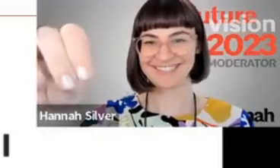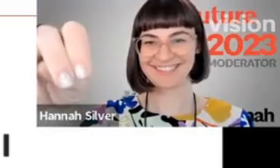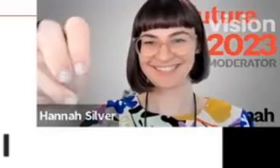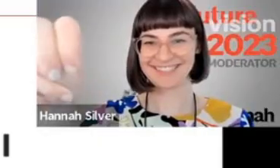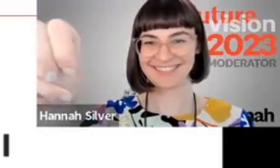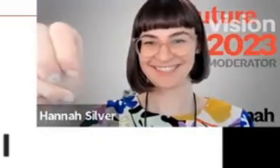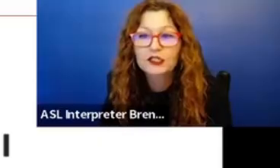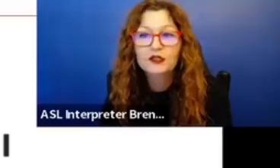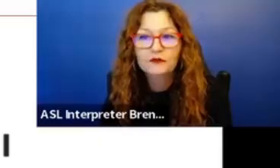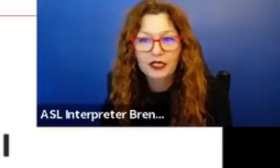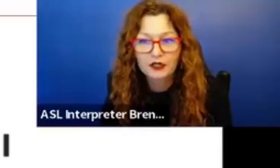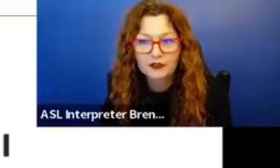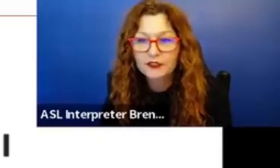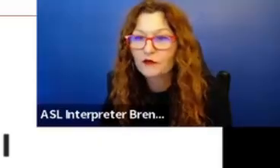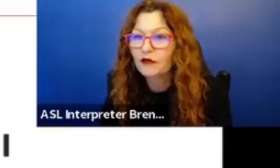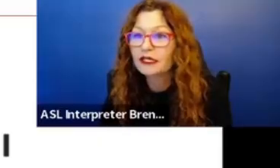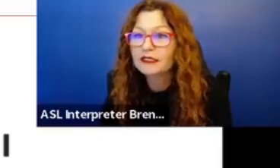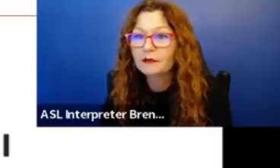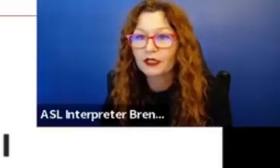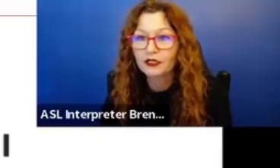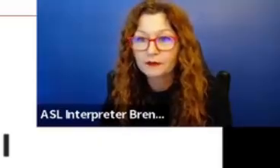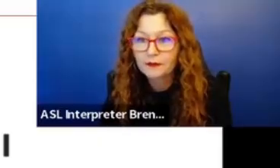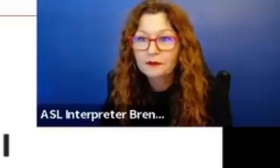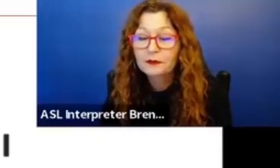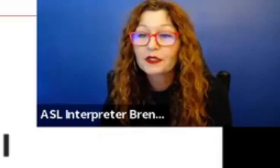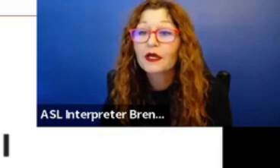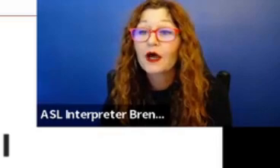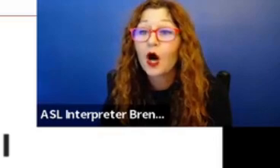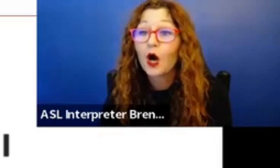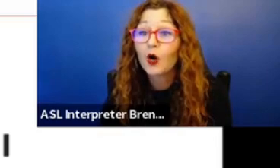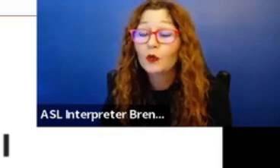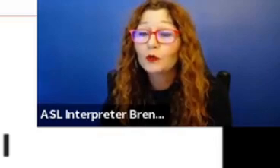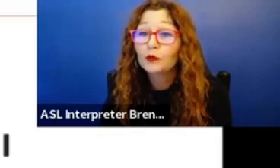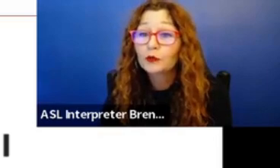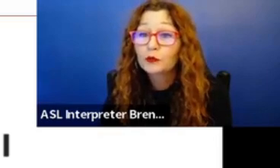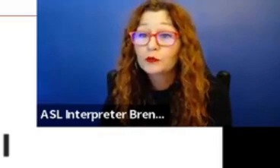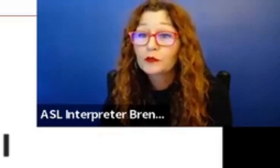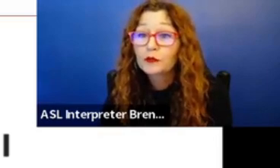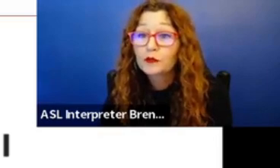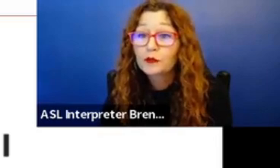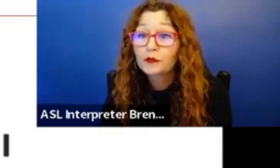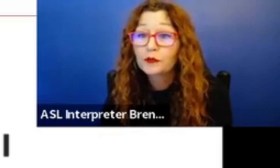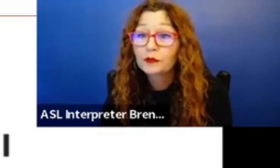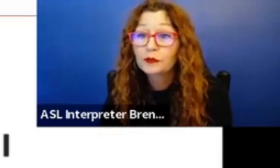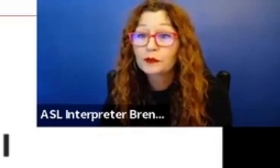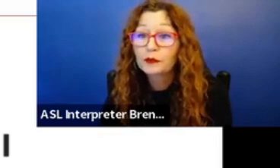N is your two fingers, so very similar. O.